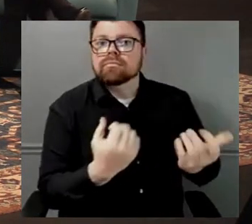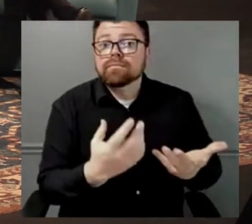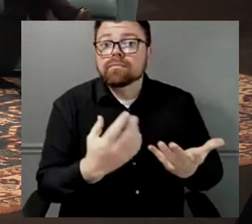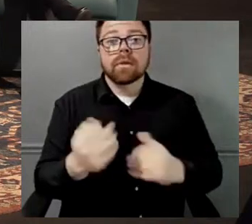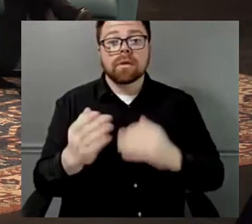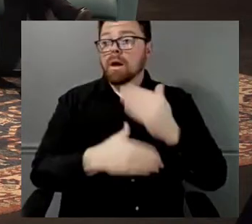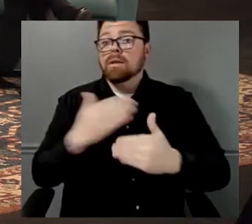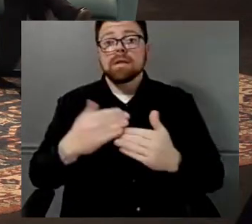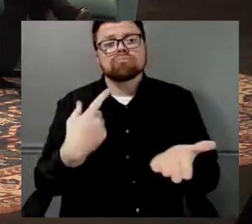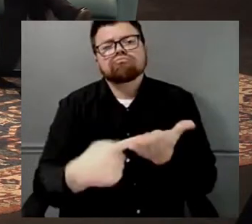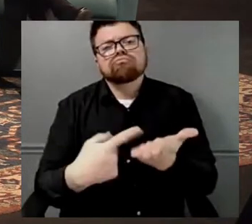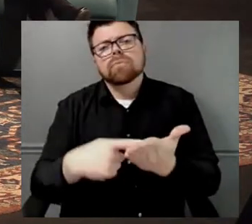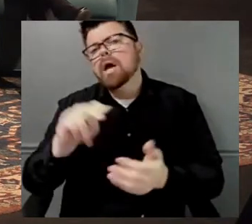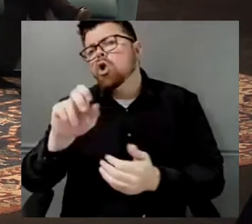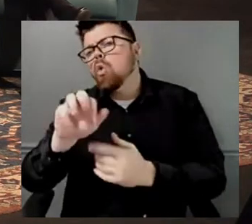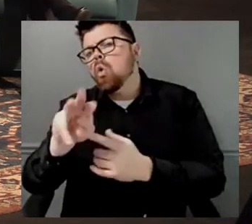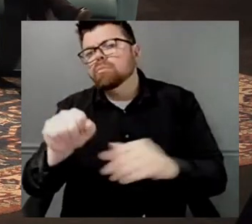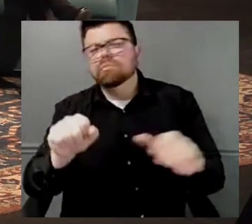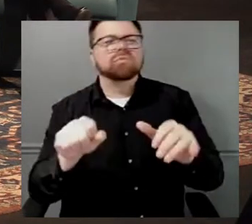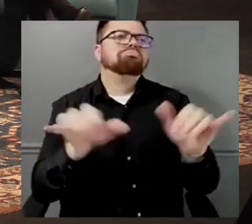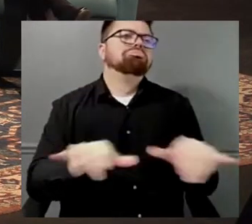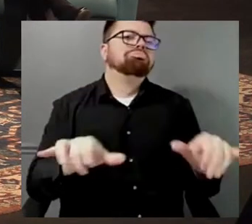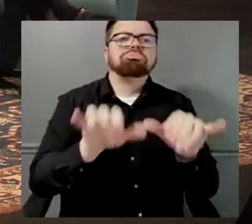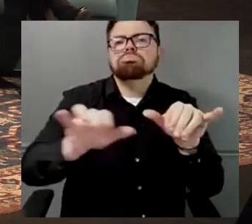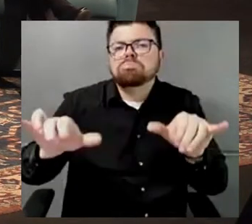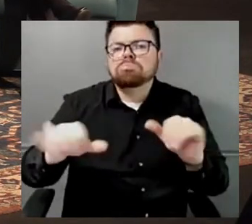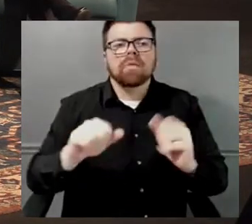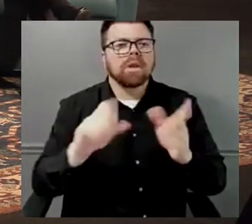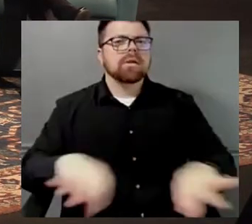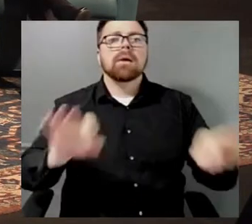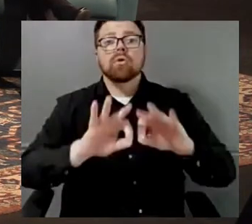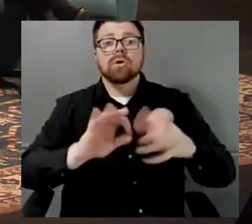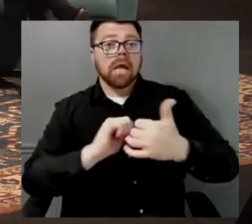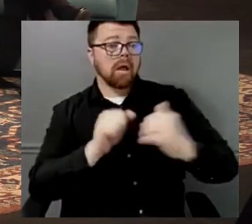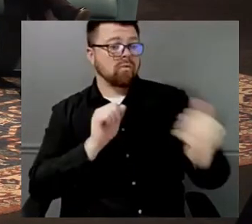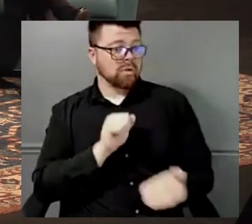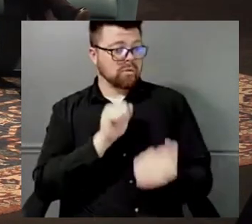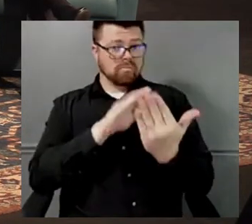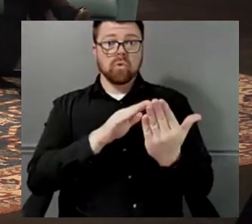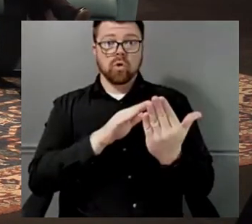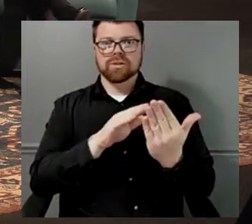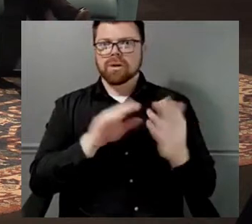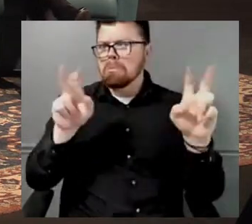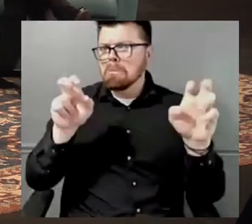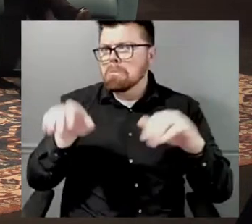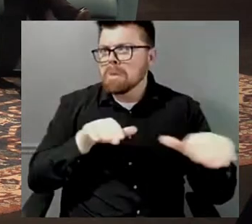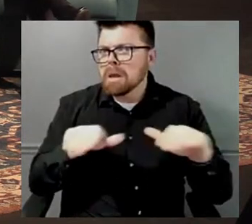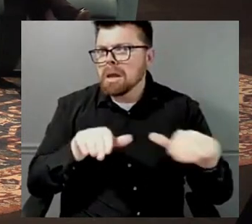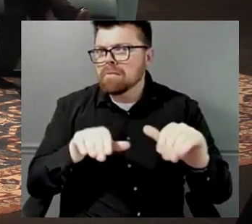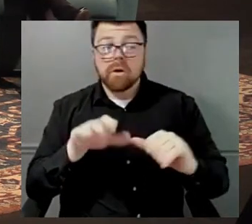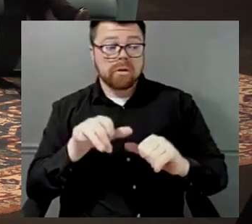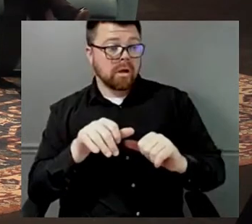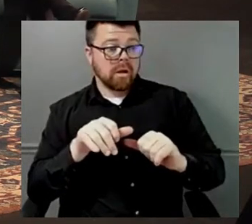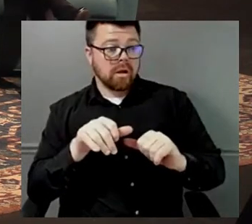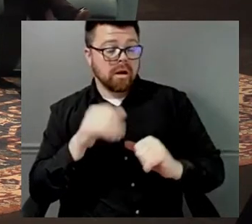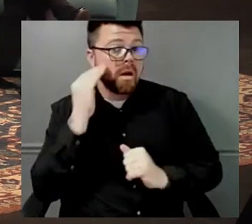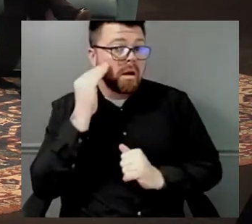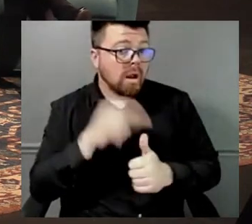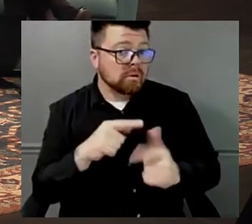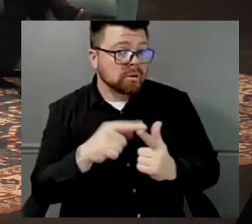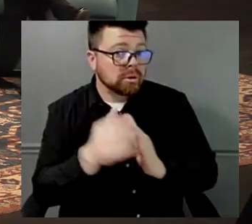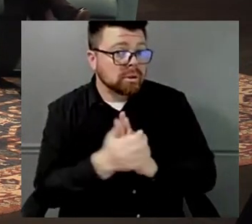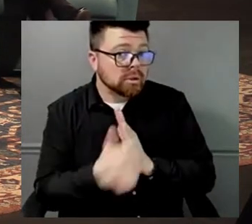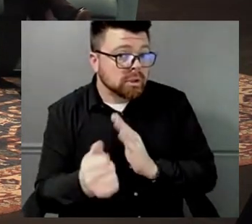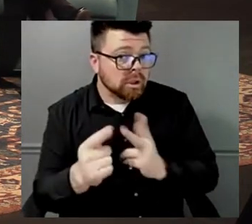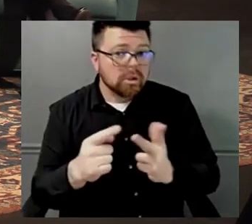about norms. You've talked about norms and values and the ways in which we behave. And that kind of triad of knowledge, skills, and